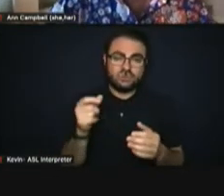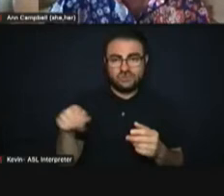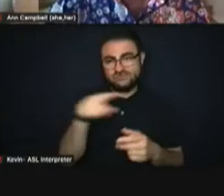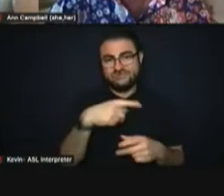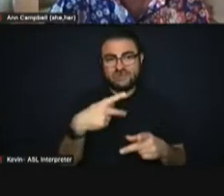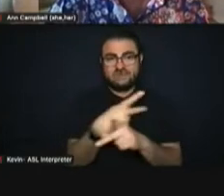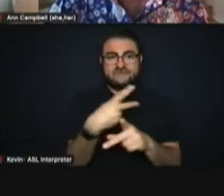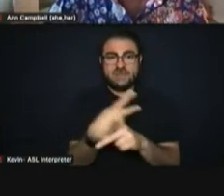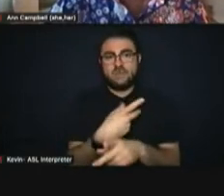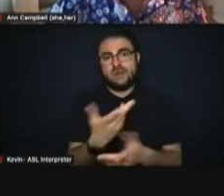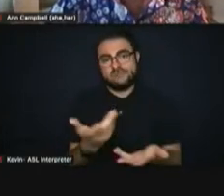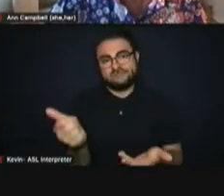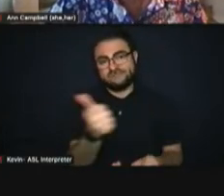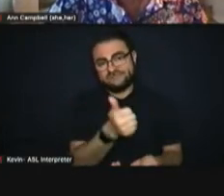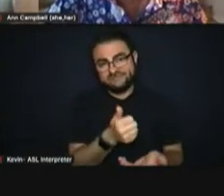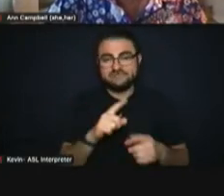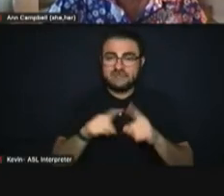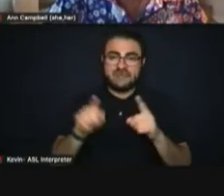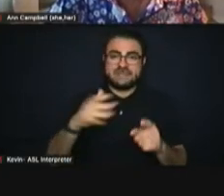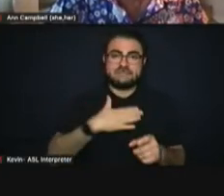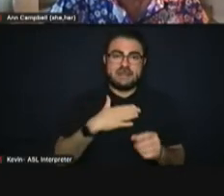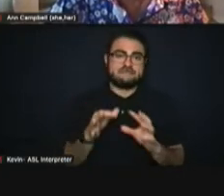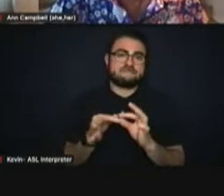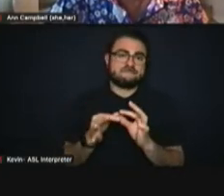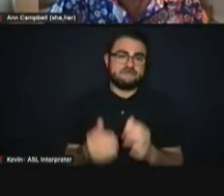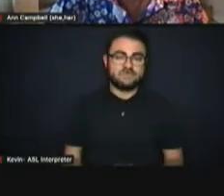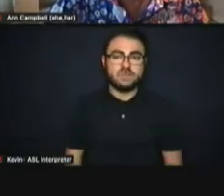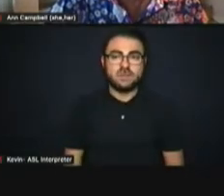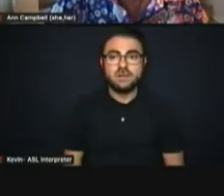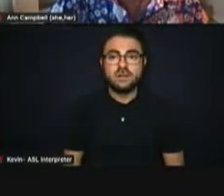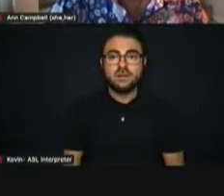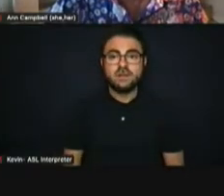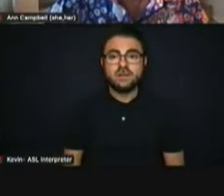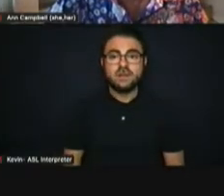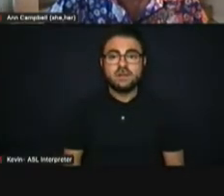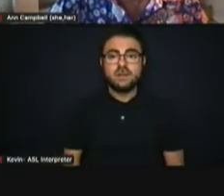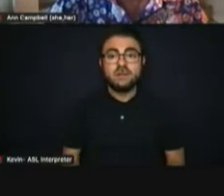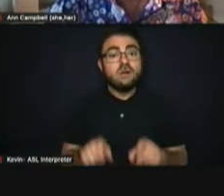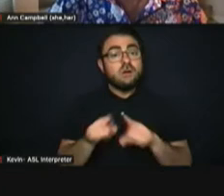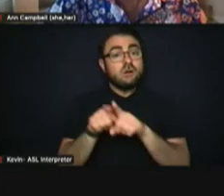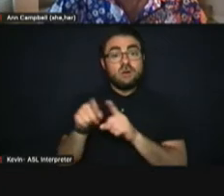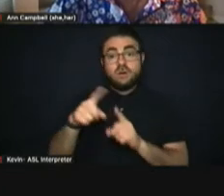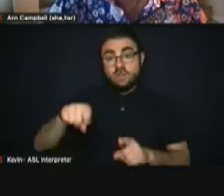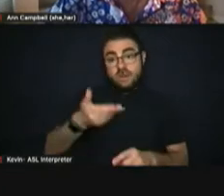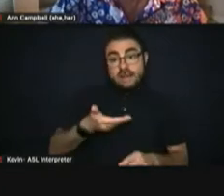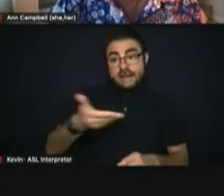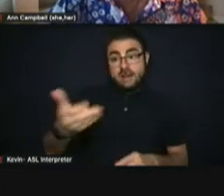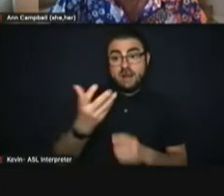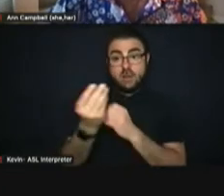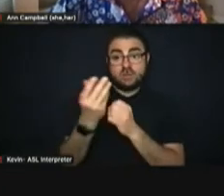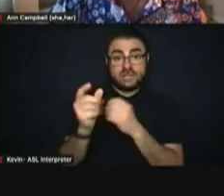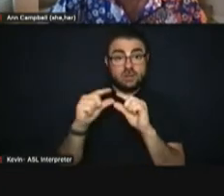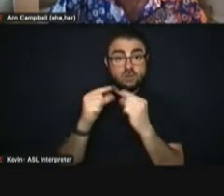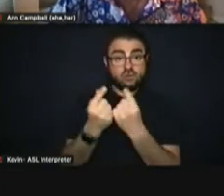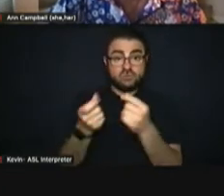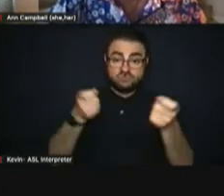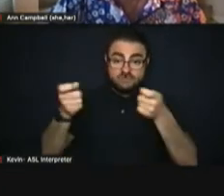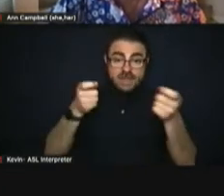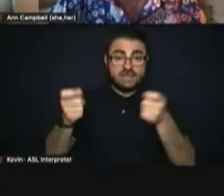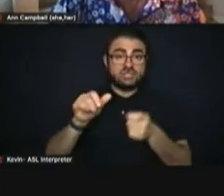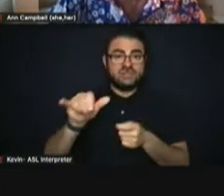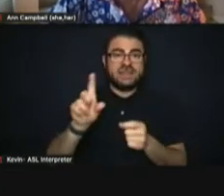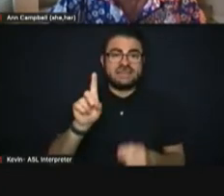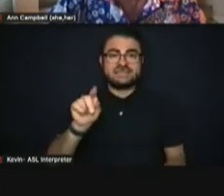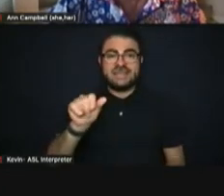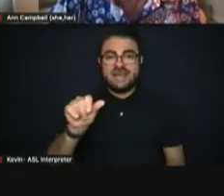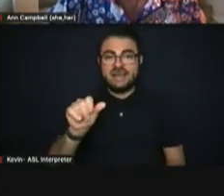But anyway, that's my opinion. But and they would even hire an outside group to manage some of the data, you know, or